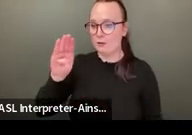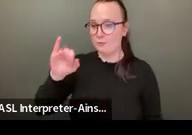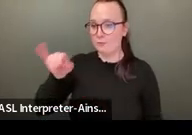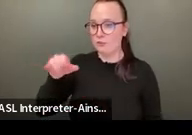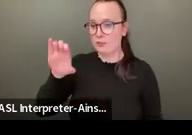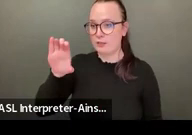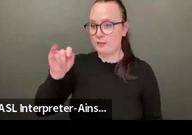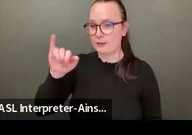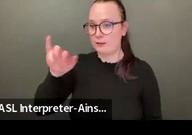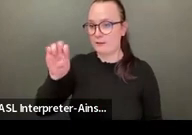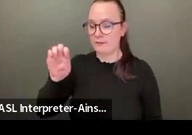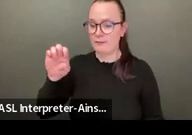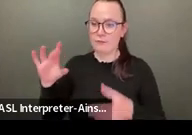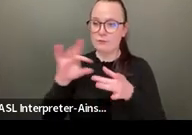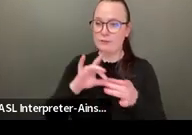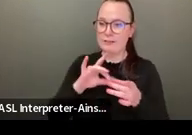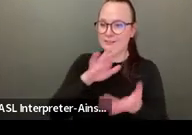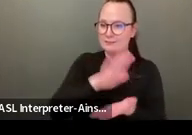academic goals.